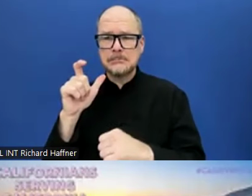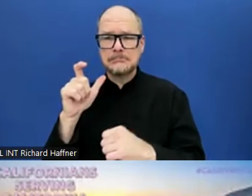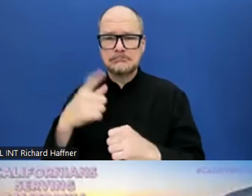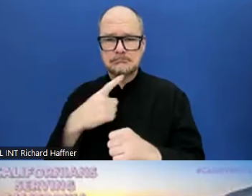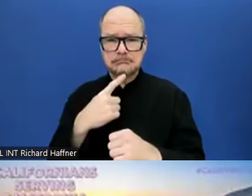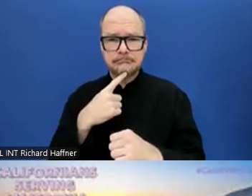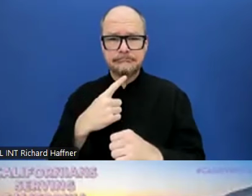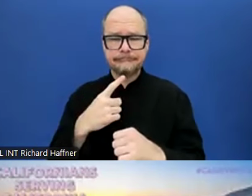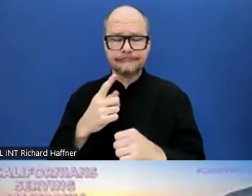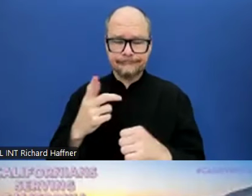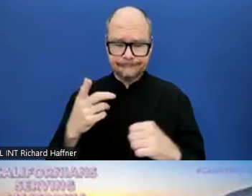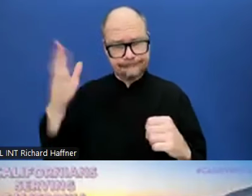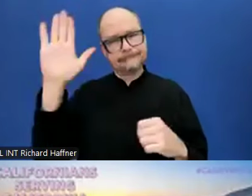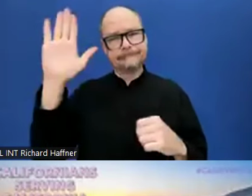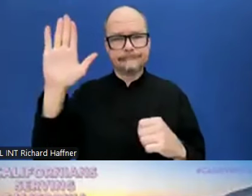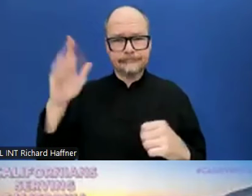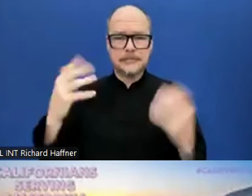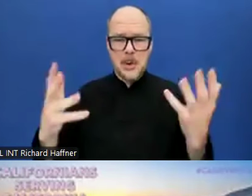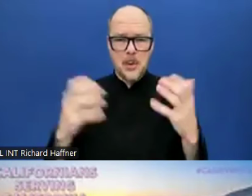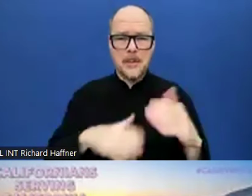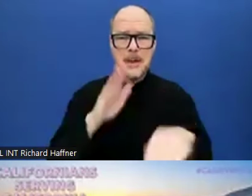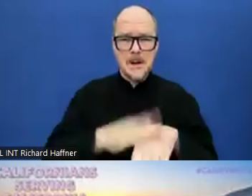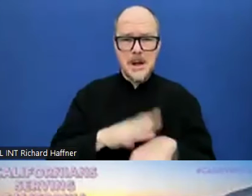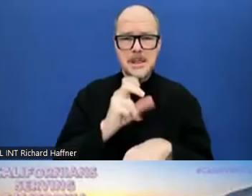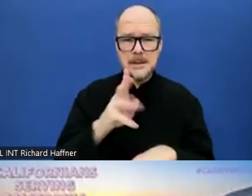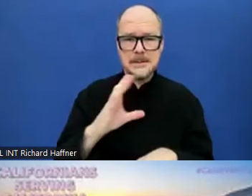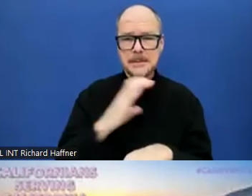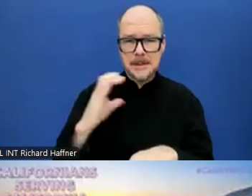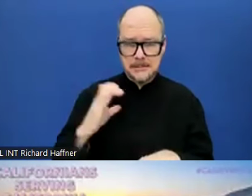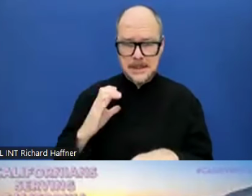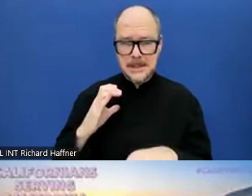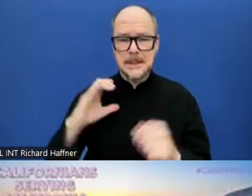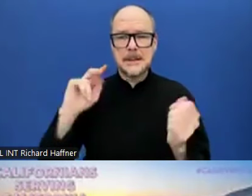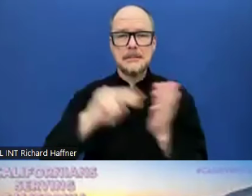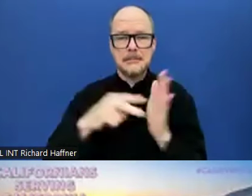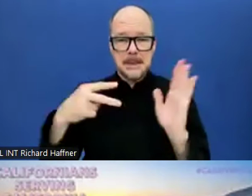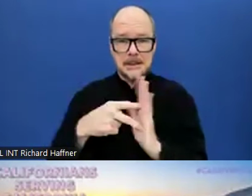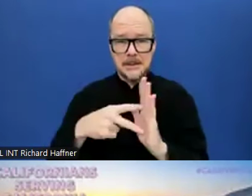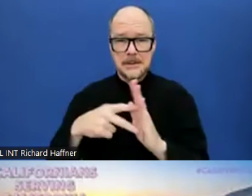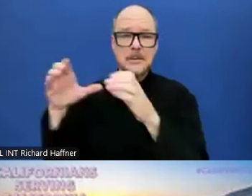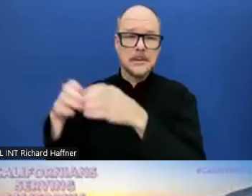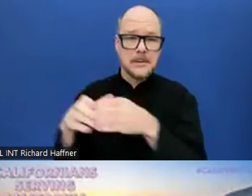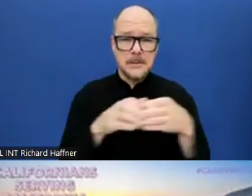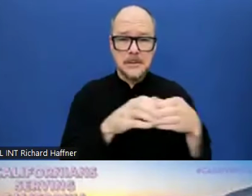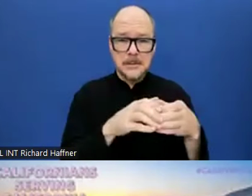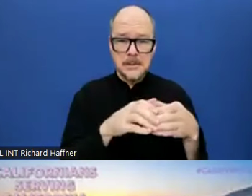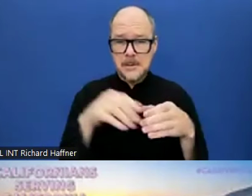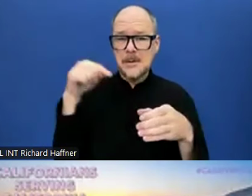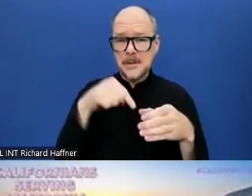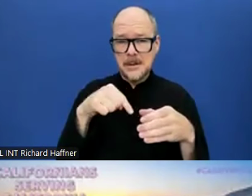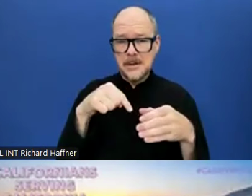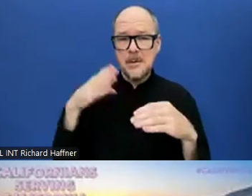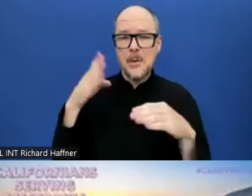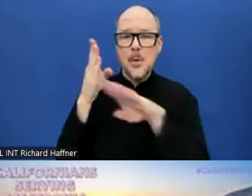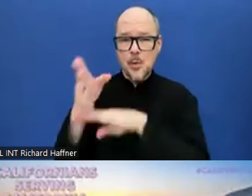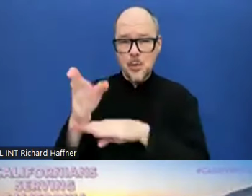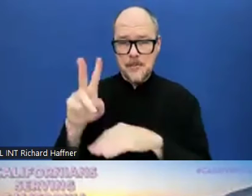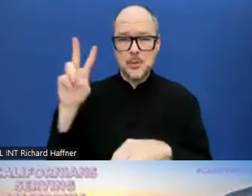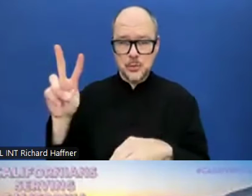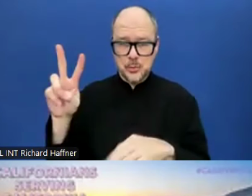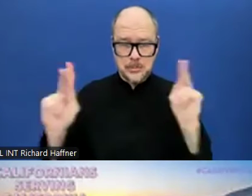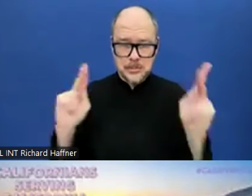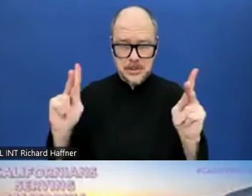who have officially expressed interest to be on the subcommittee. So we're looking at a subcommittee that exceeds the two-member